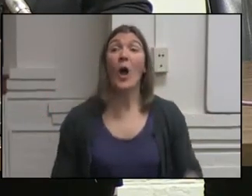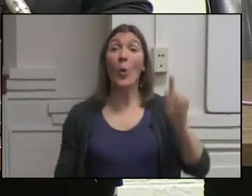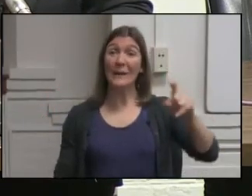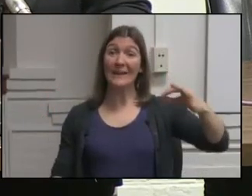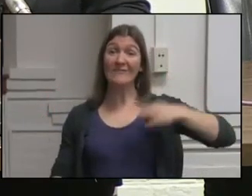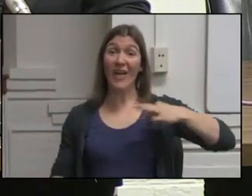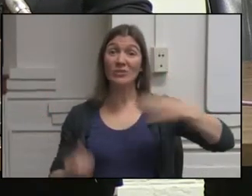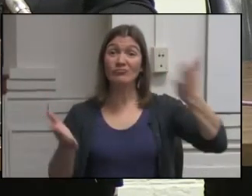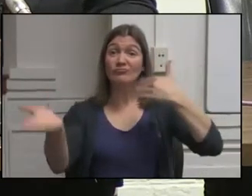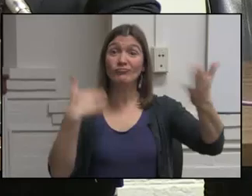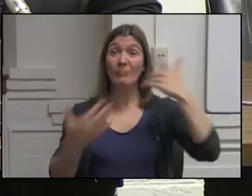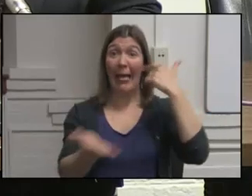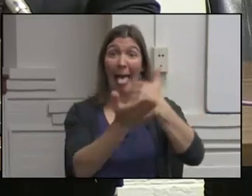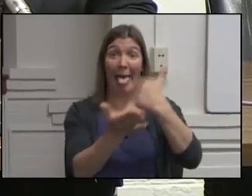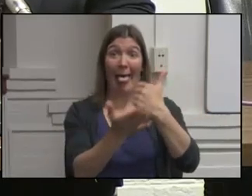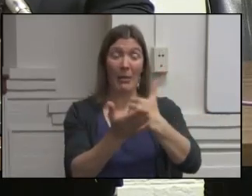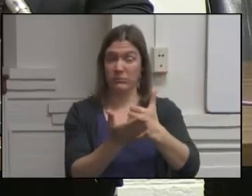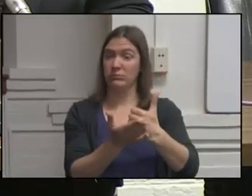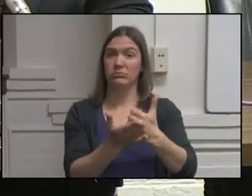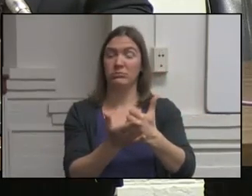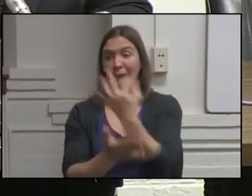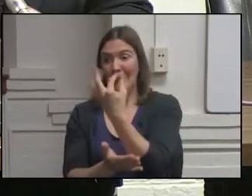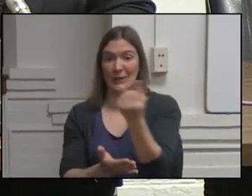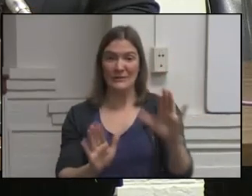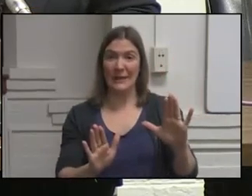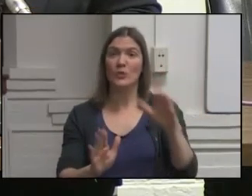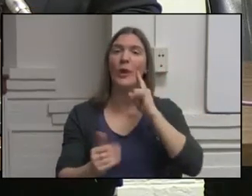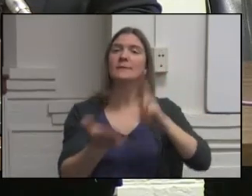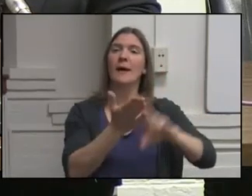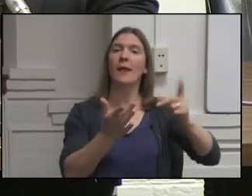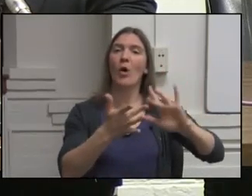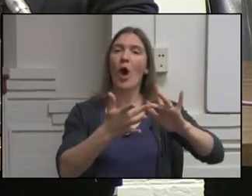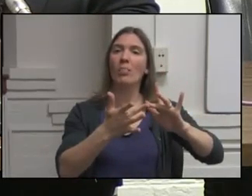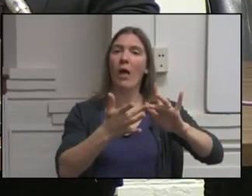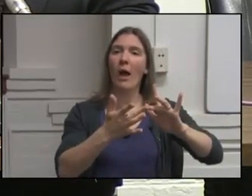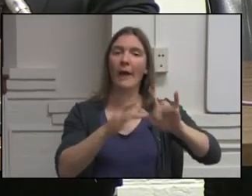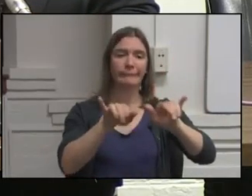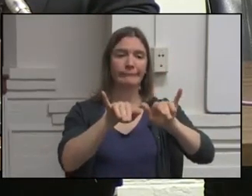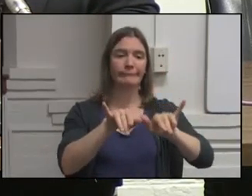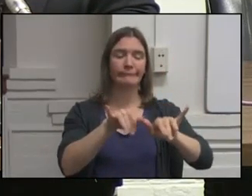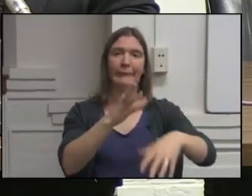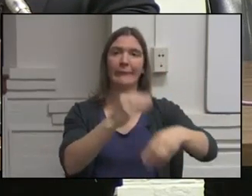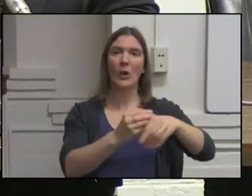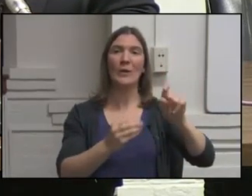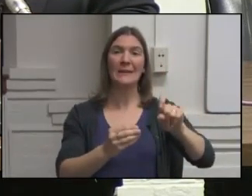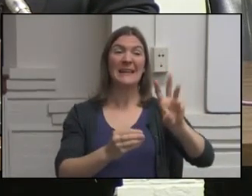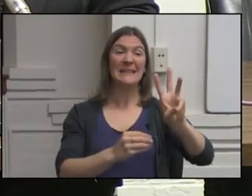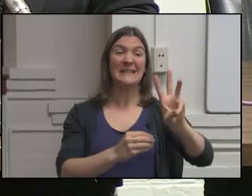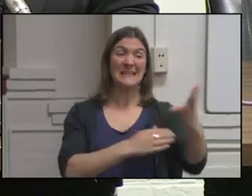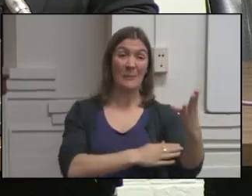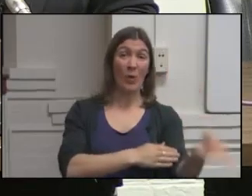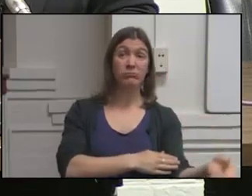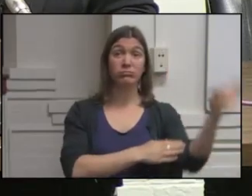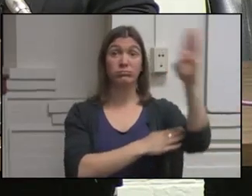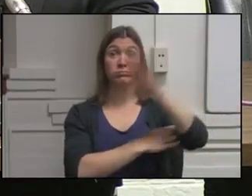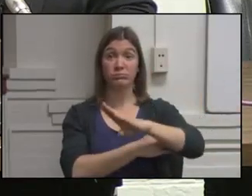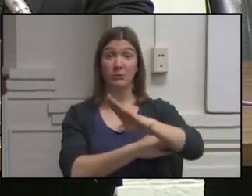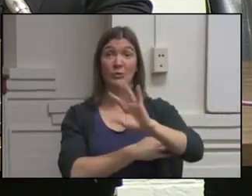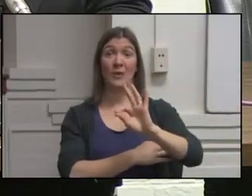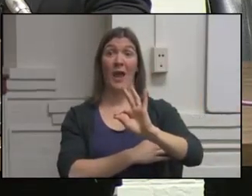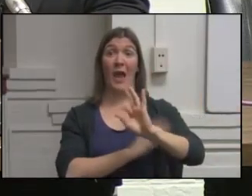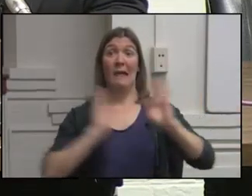If you're interested in volunteering with us, there is a place online to sign up. We need 6 a.m. to 9 a.m. I have some